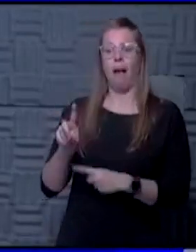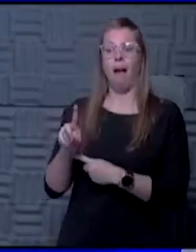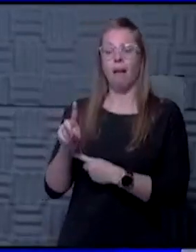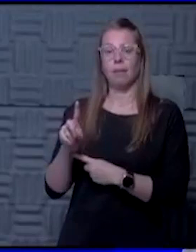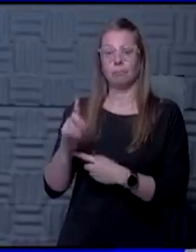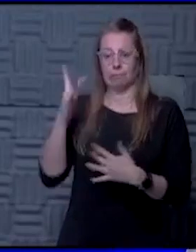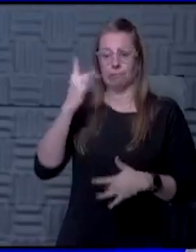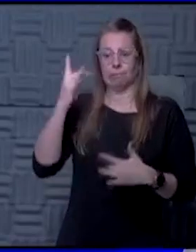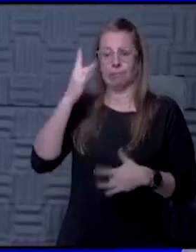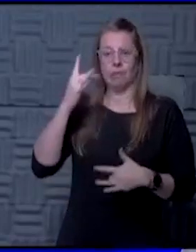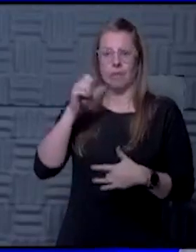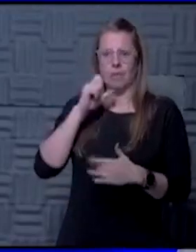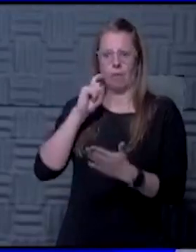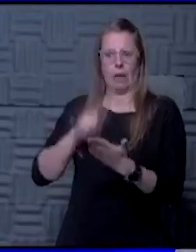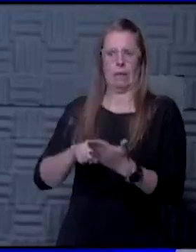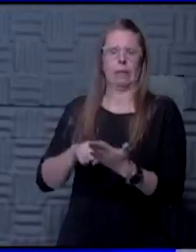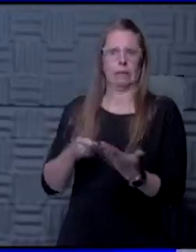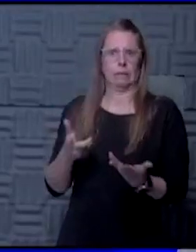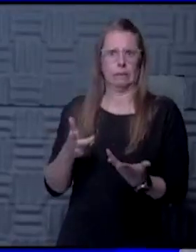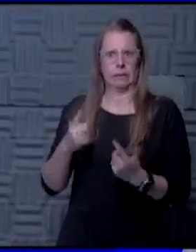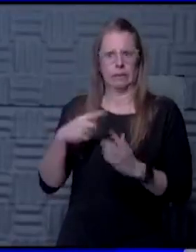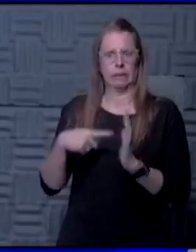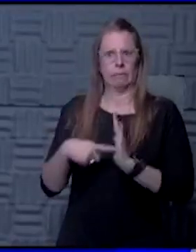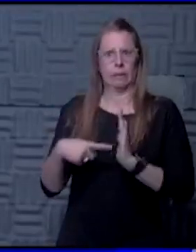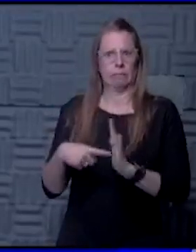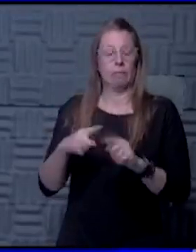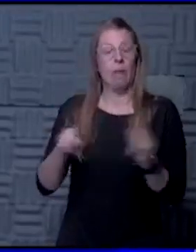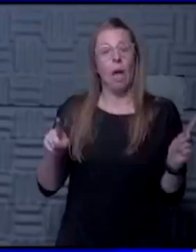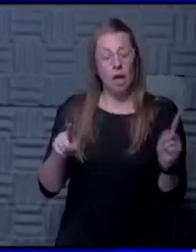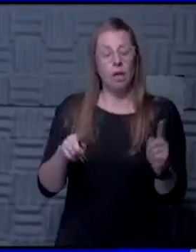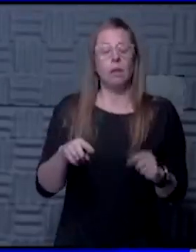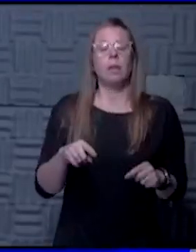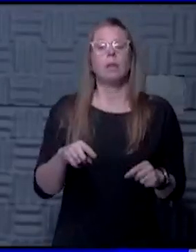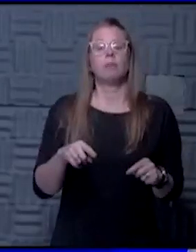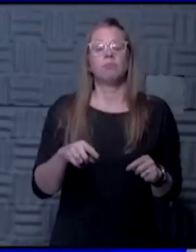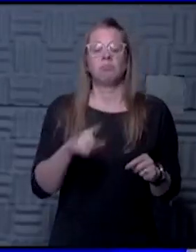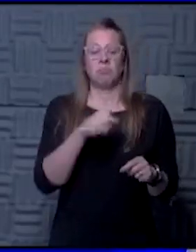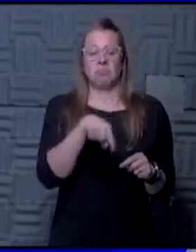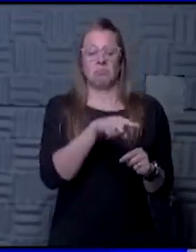which they may not even recognize that as a symptom. But in general, those